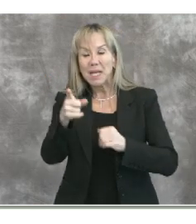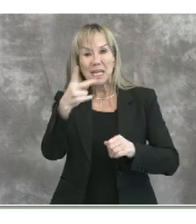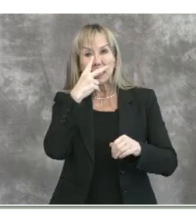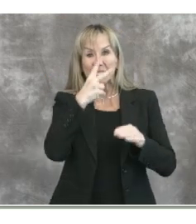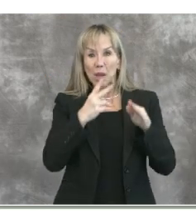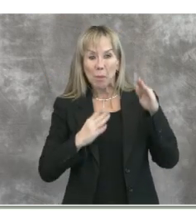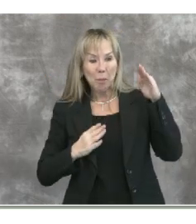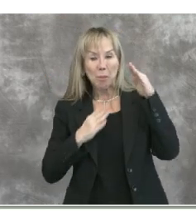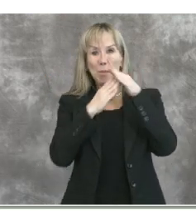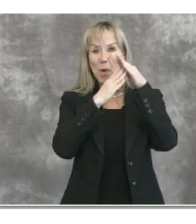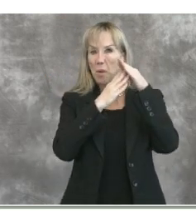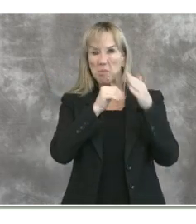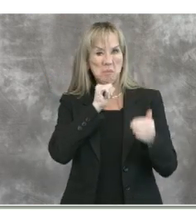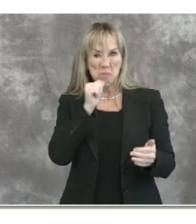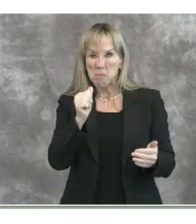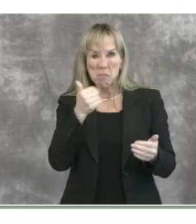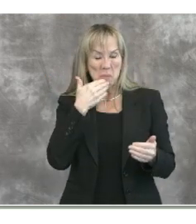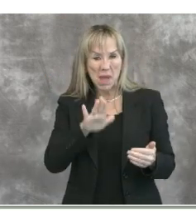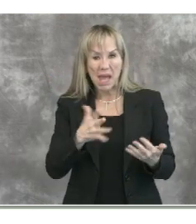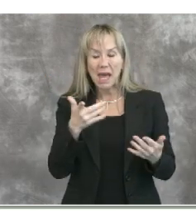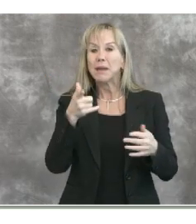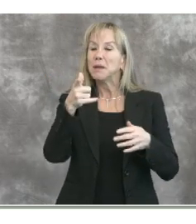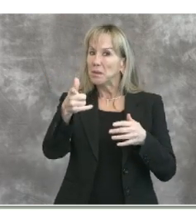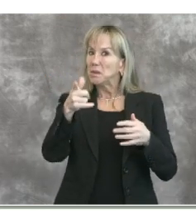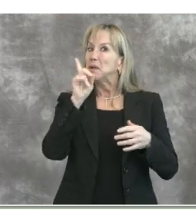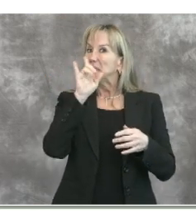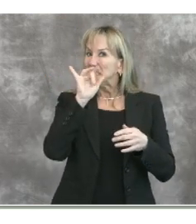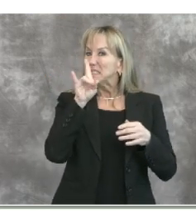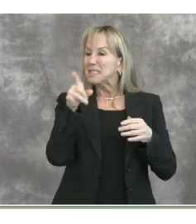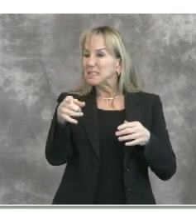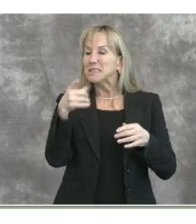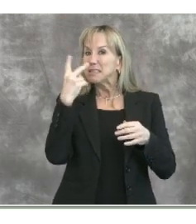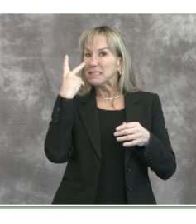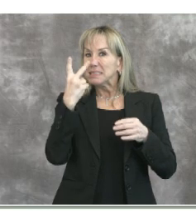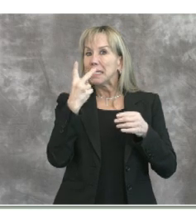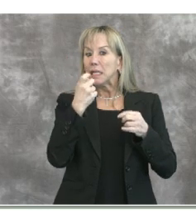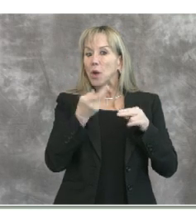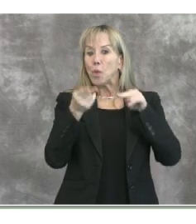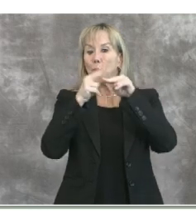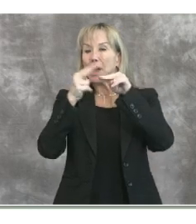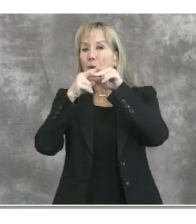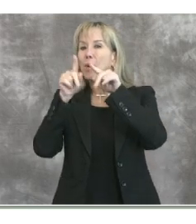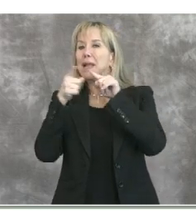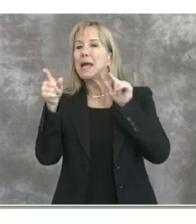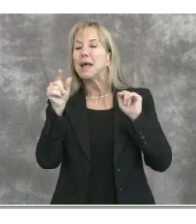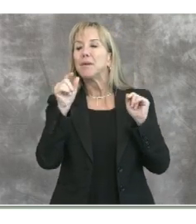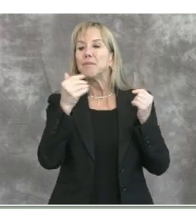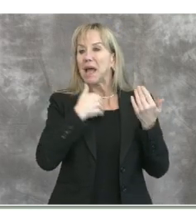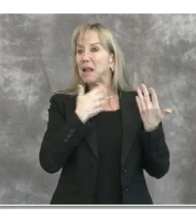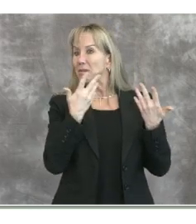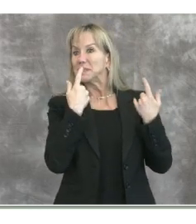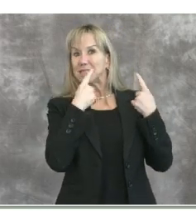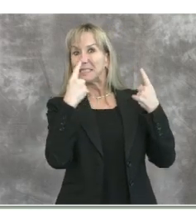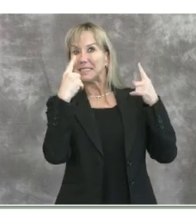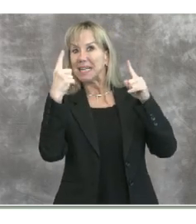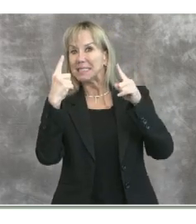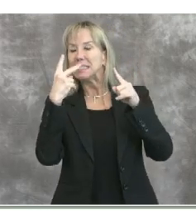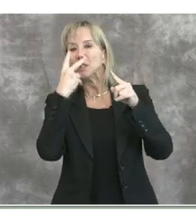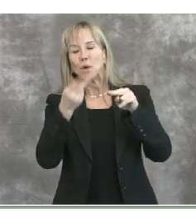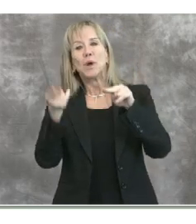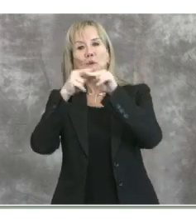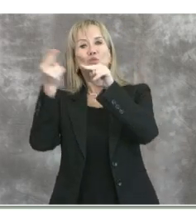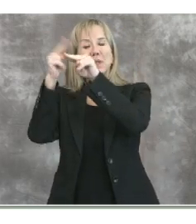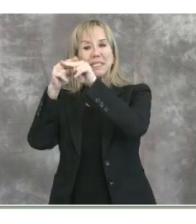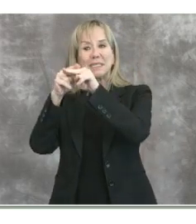spike. And then as they are ahead of us, they did see significant increases after having initial positive success. The